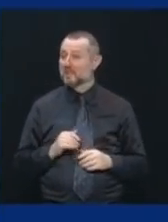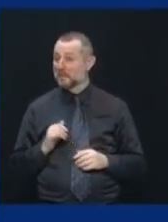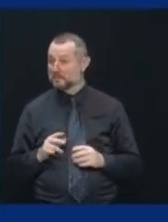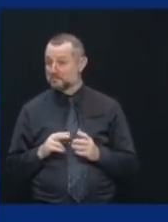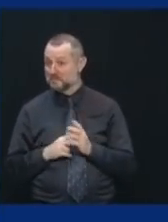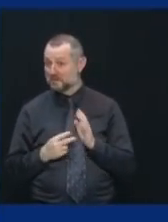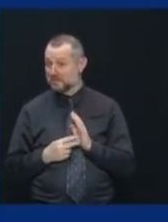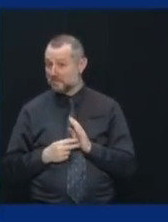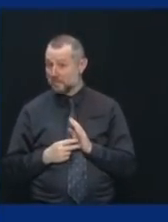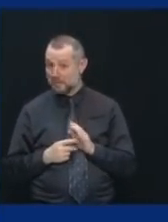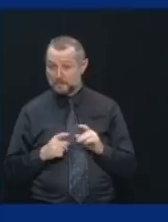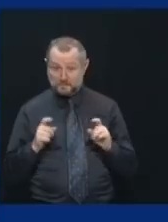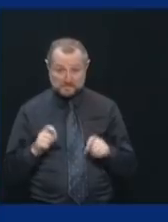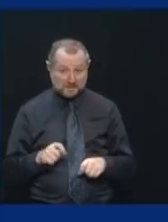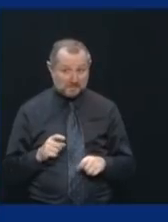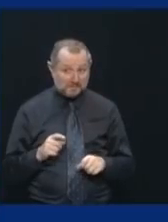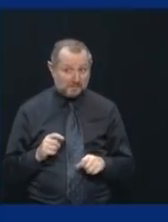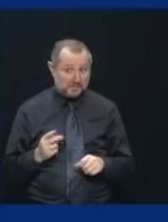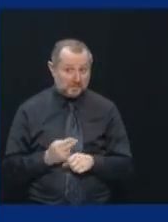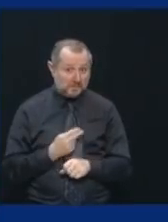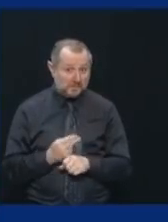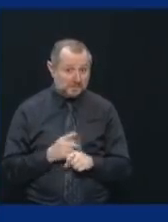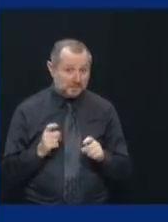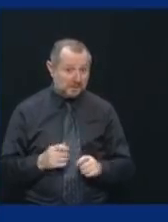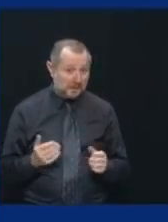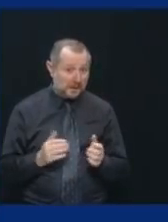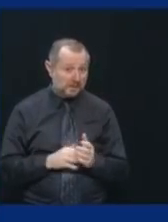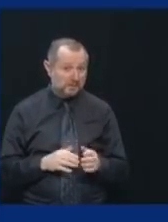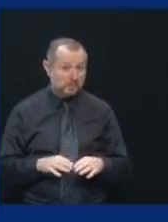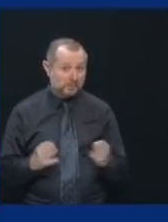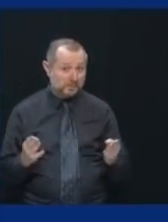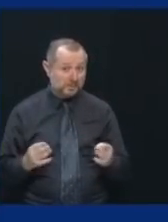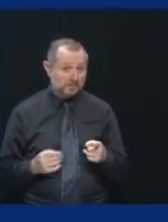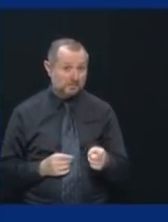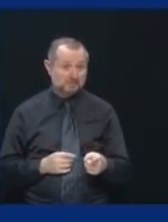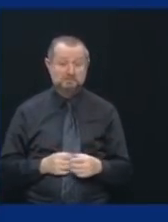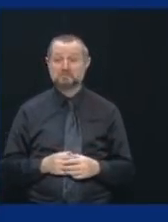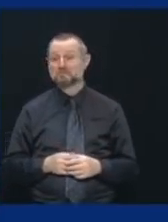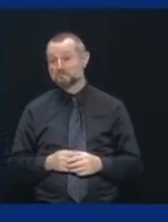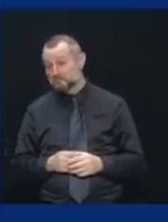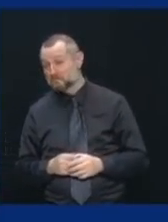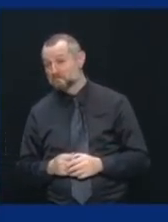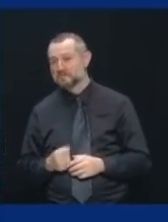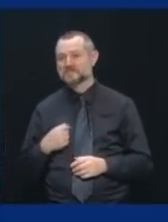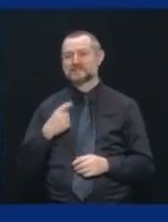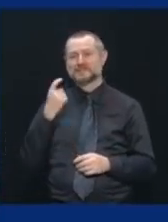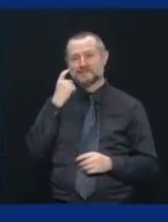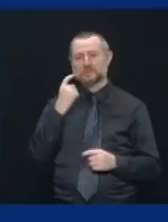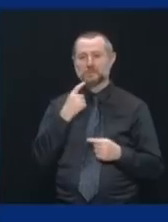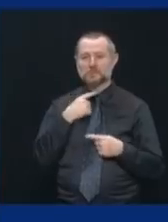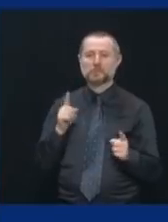using testing, take it to the next step. We just said catering halls, wedding